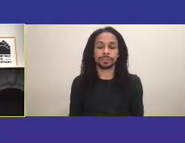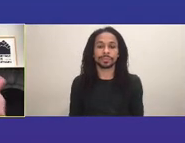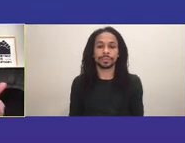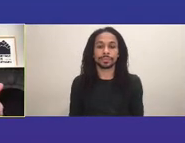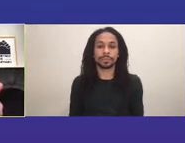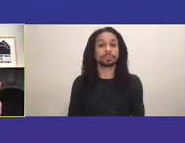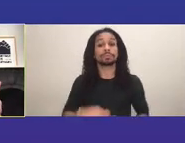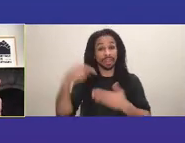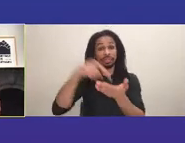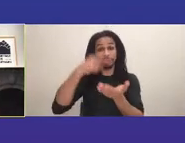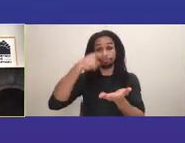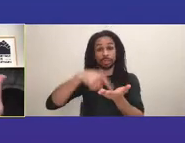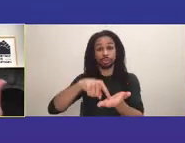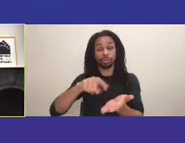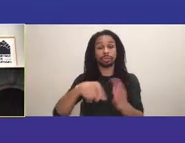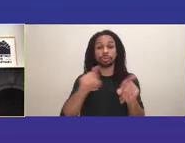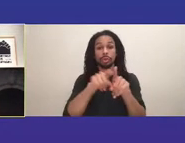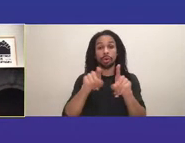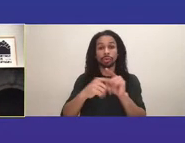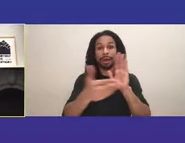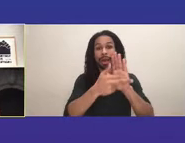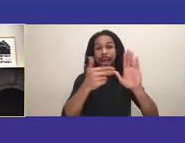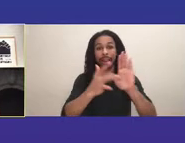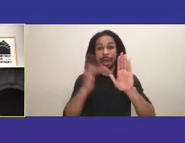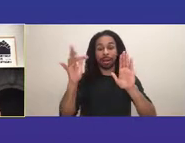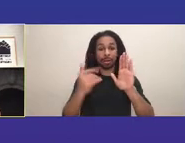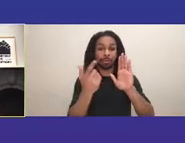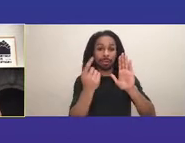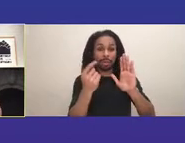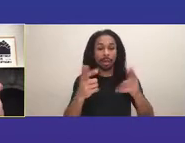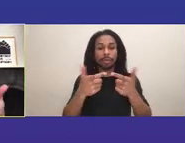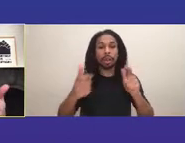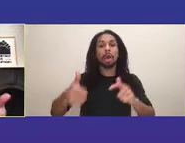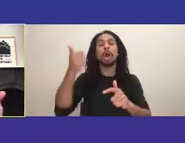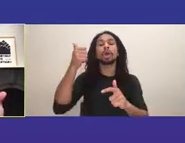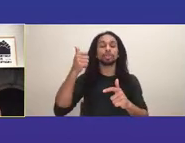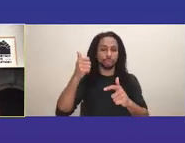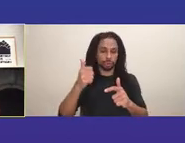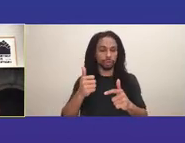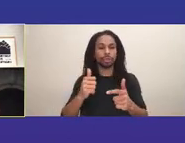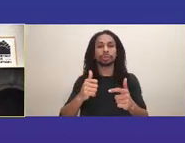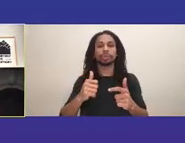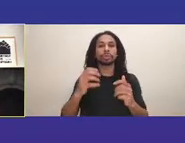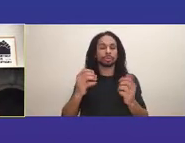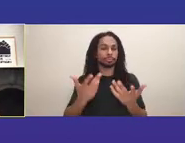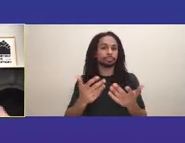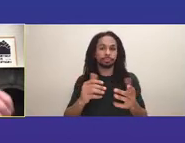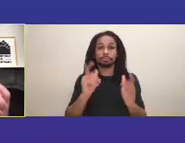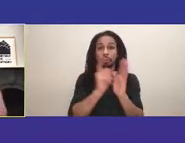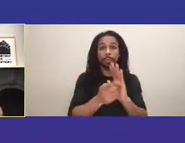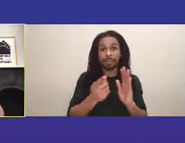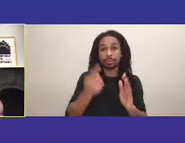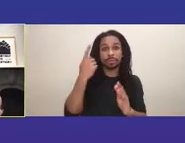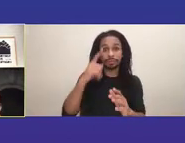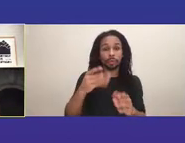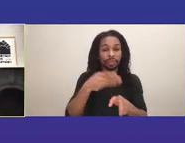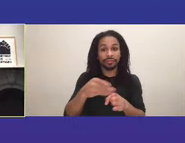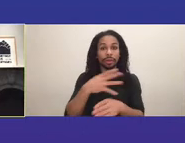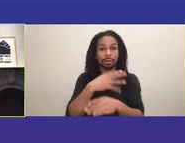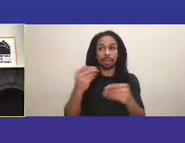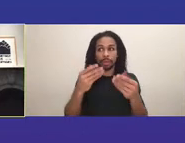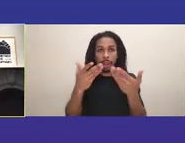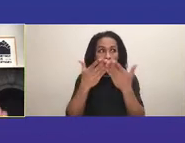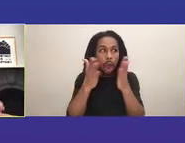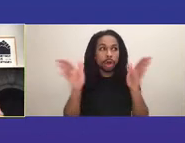This research has also highlighted the larger implications for the field and wider arts sector that must be addressed to